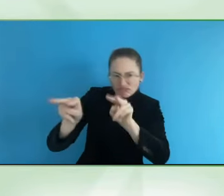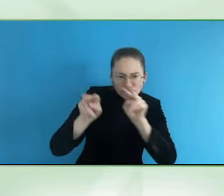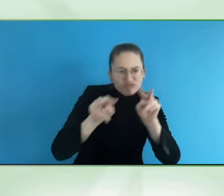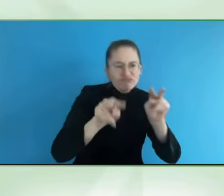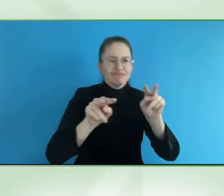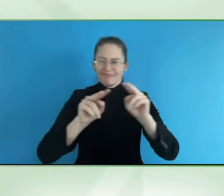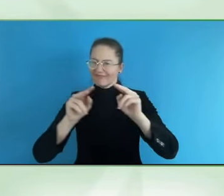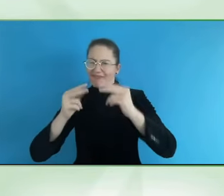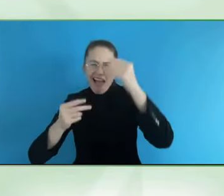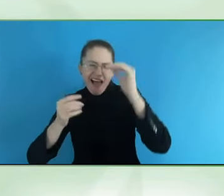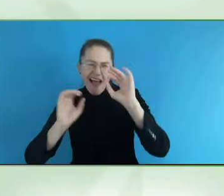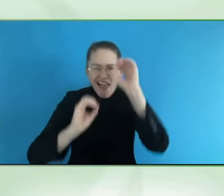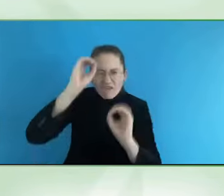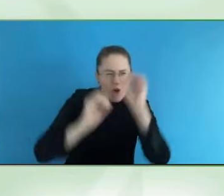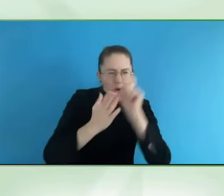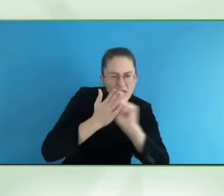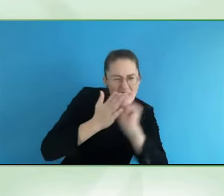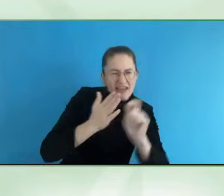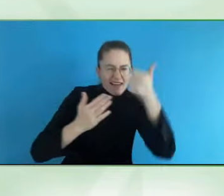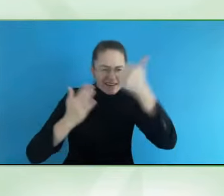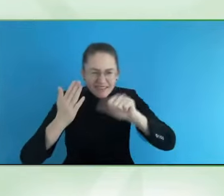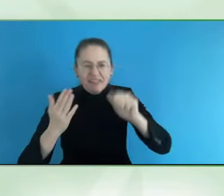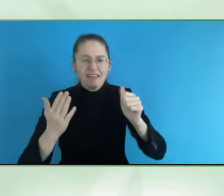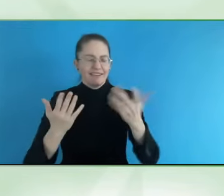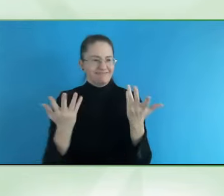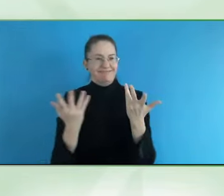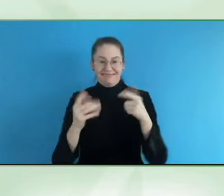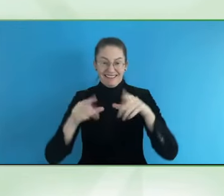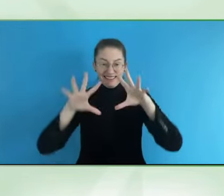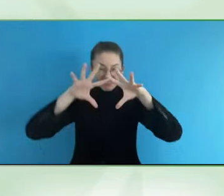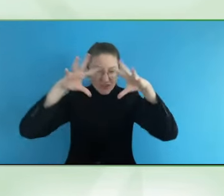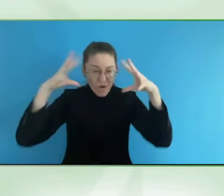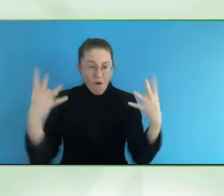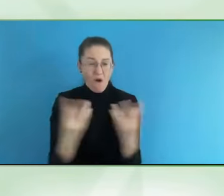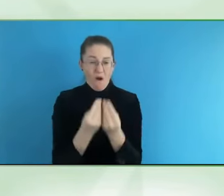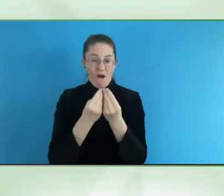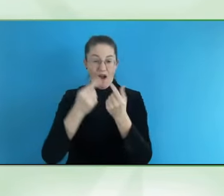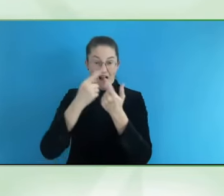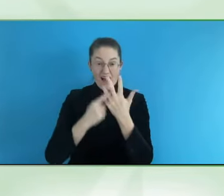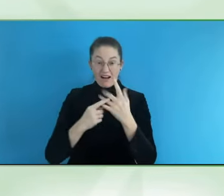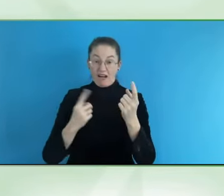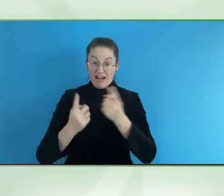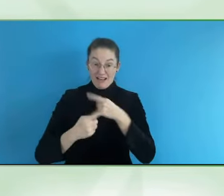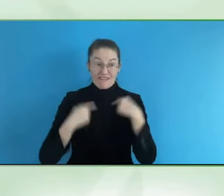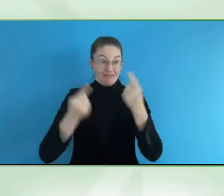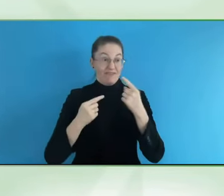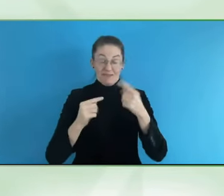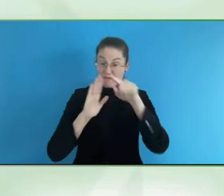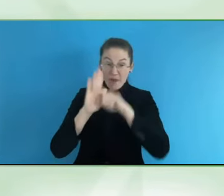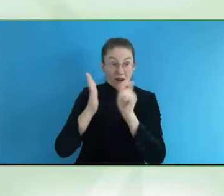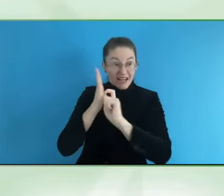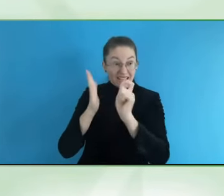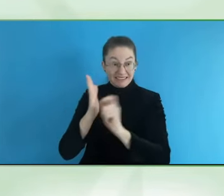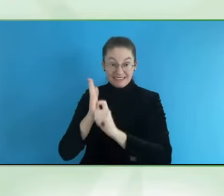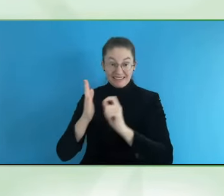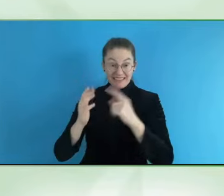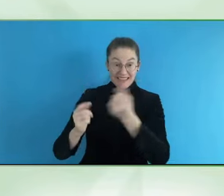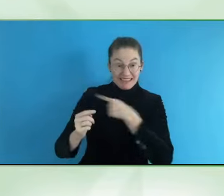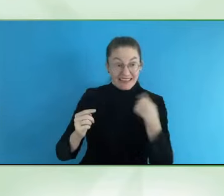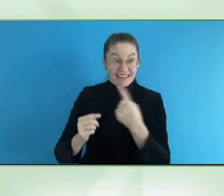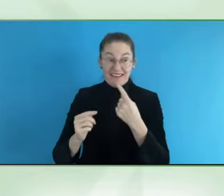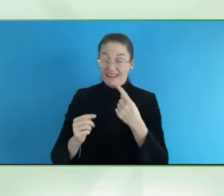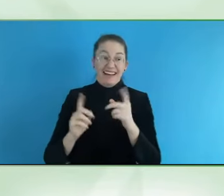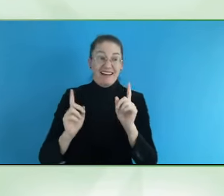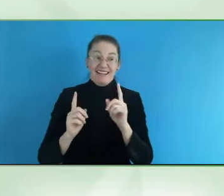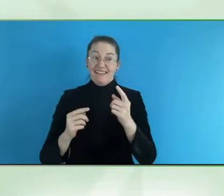government representatives to be thinking these questions. We all have a sphere of influence. And whether it is a